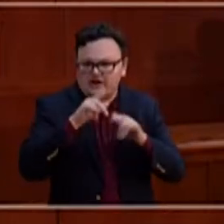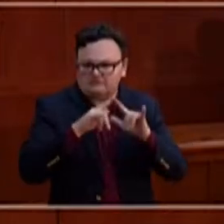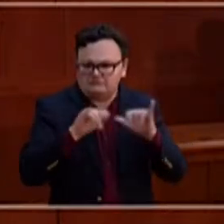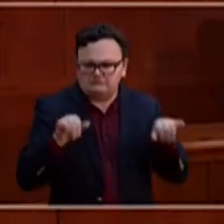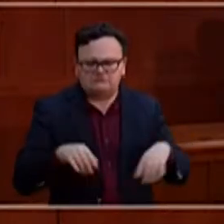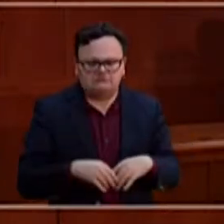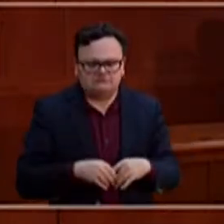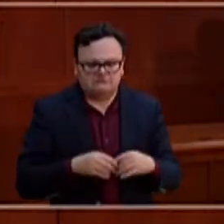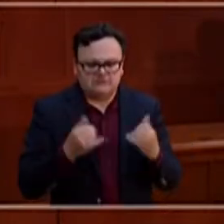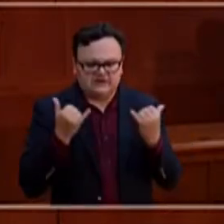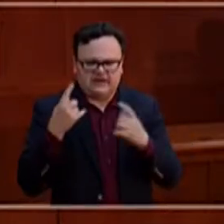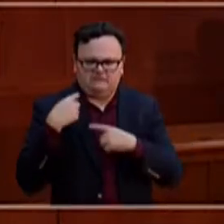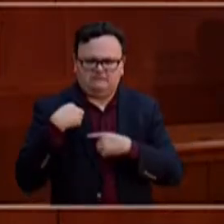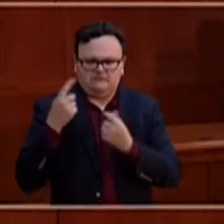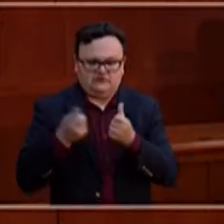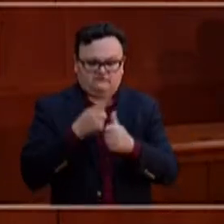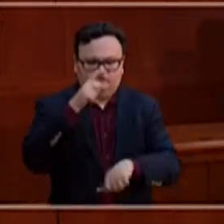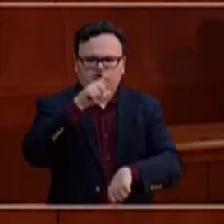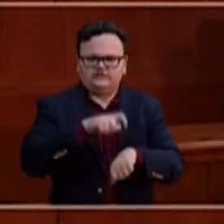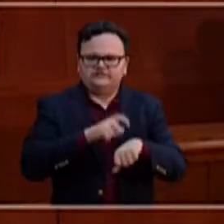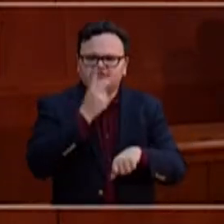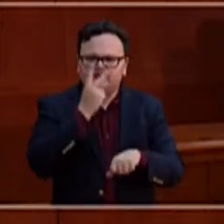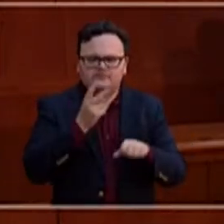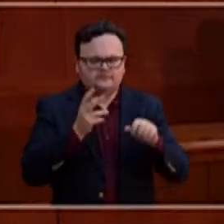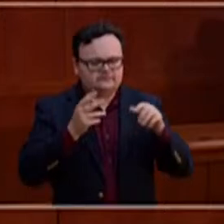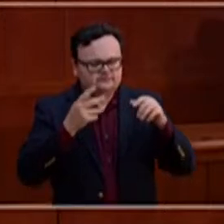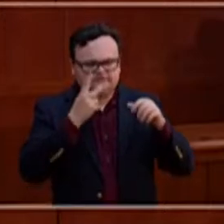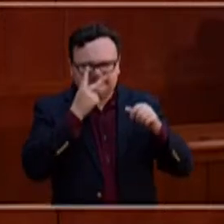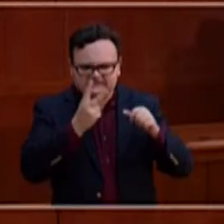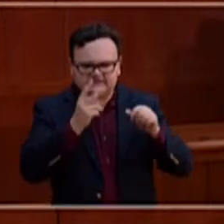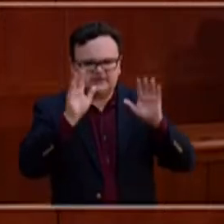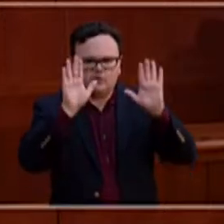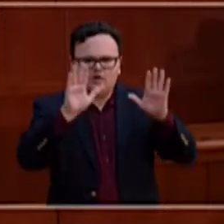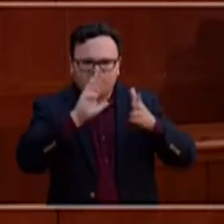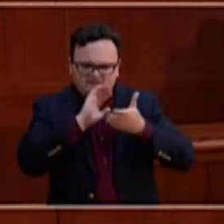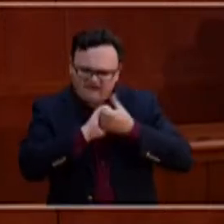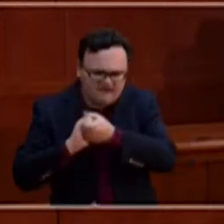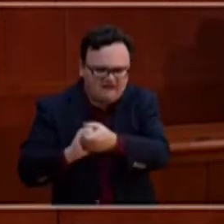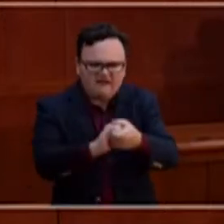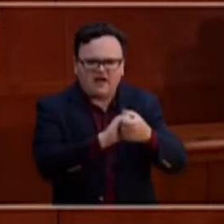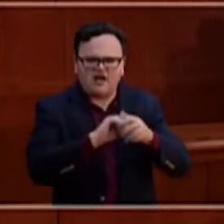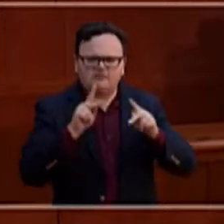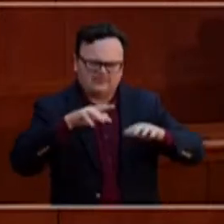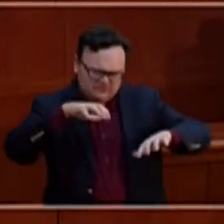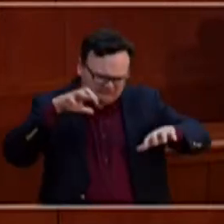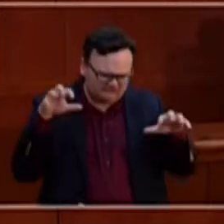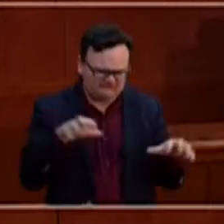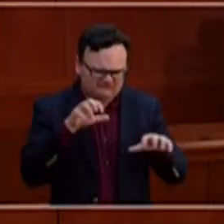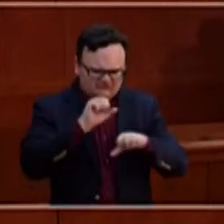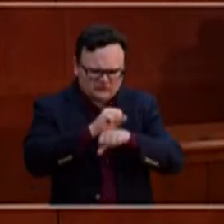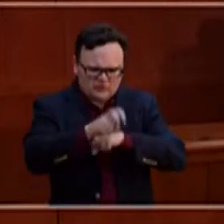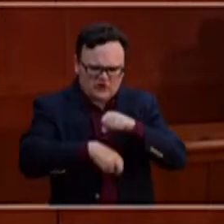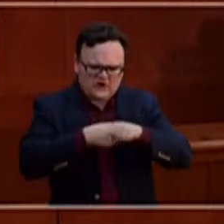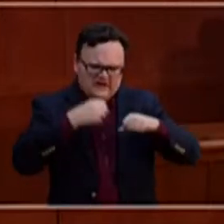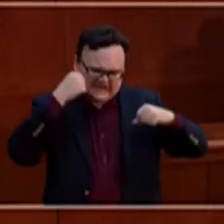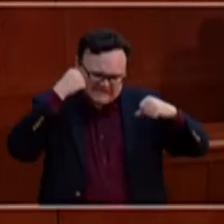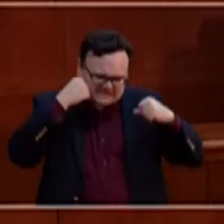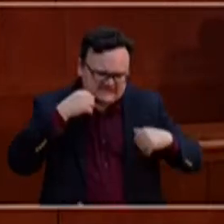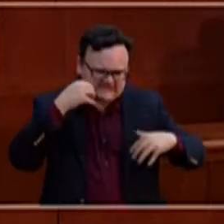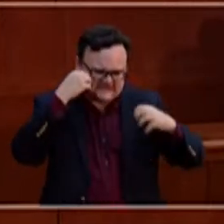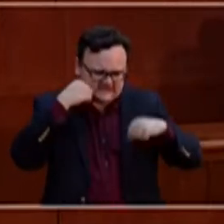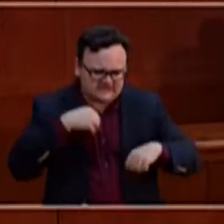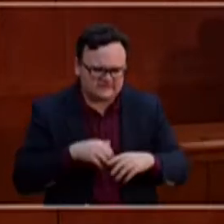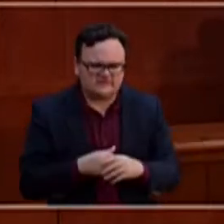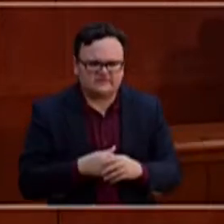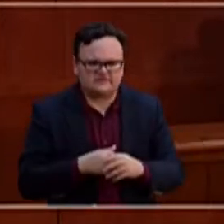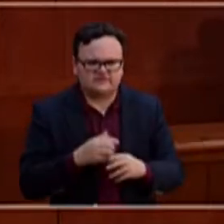before have I seen such collaboration, such dedication. I ask my CEOs and medical directors